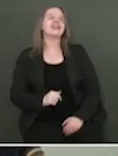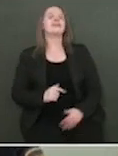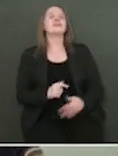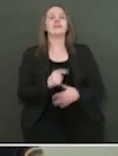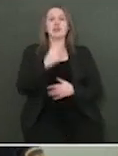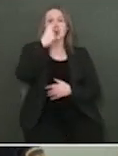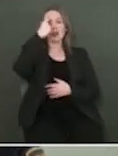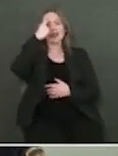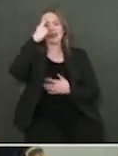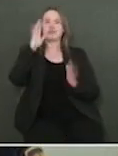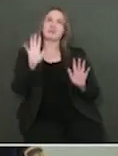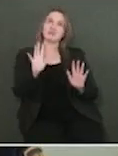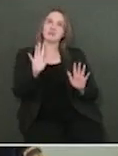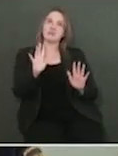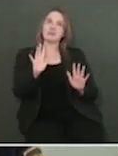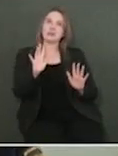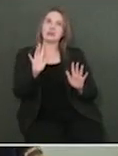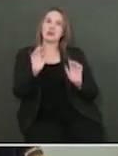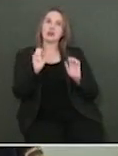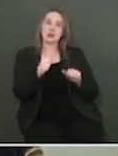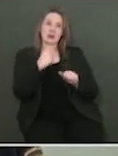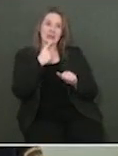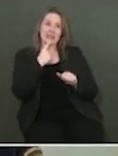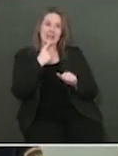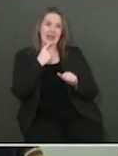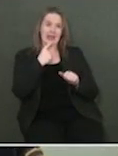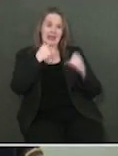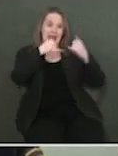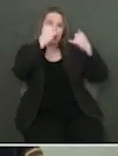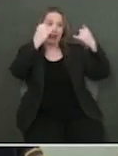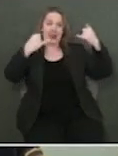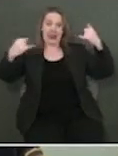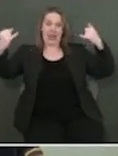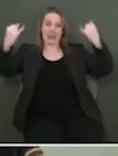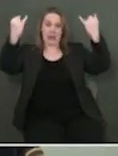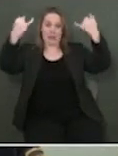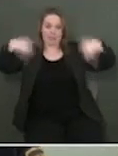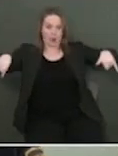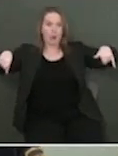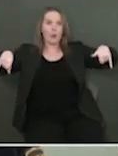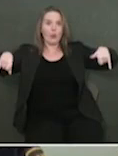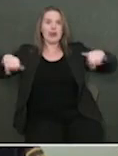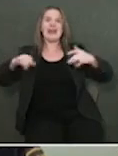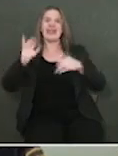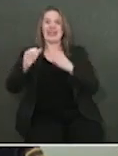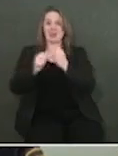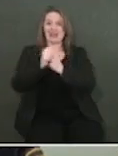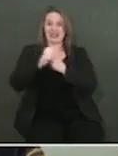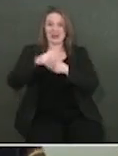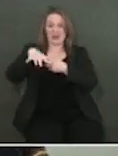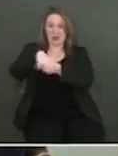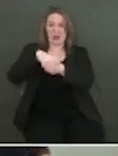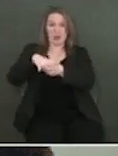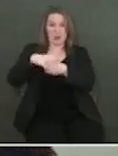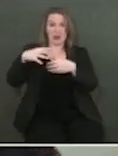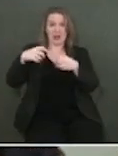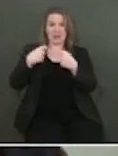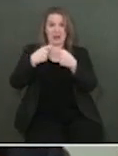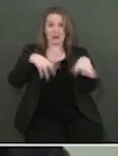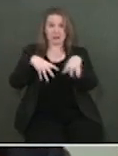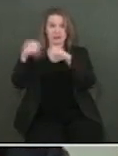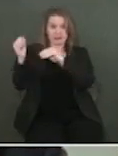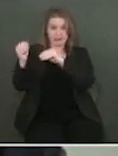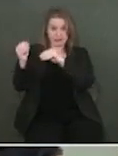you think that, is it fair to say that downed power lines are the primary threat as far as localized outages are